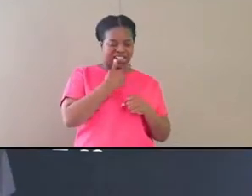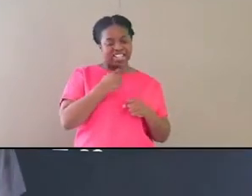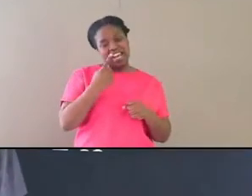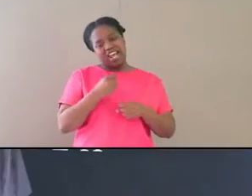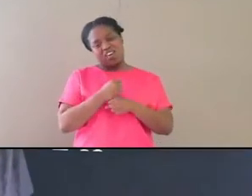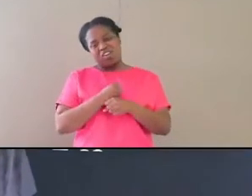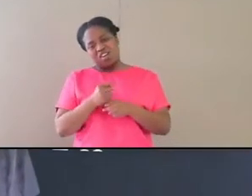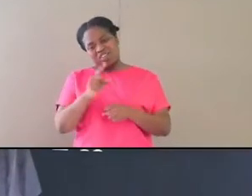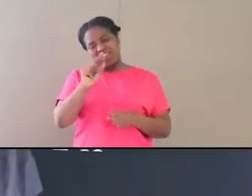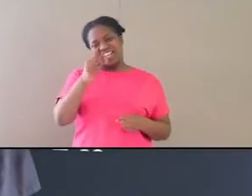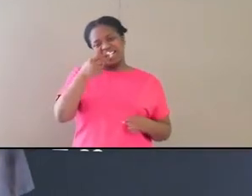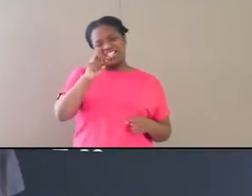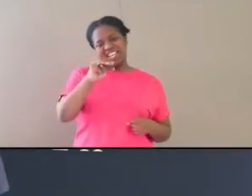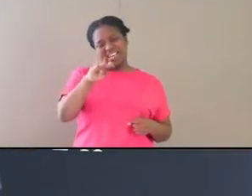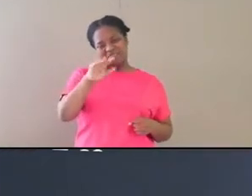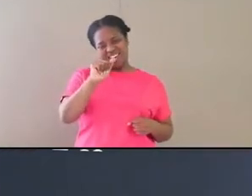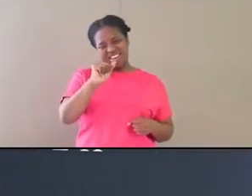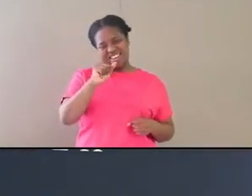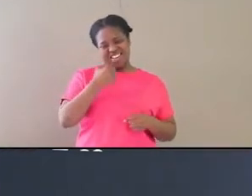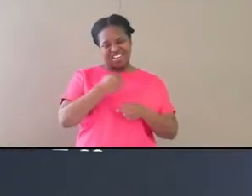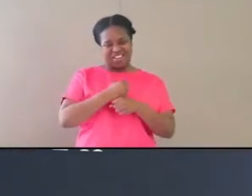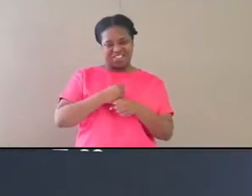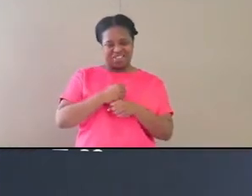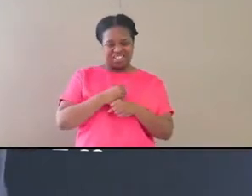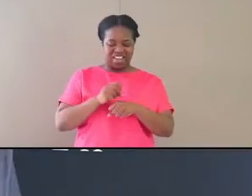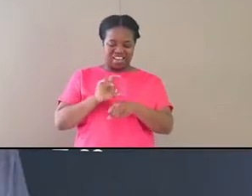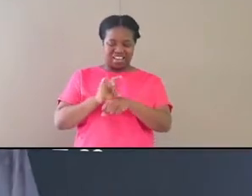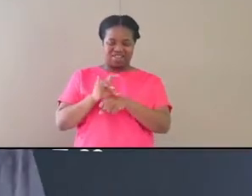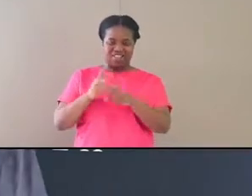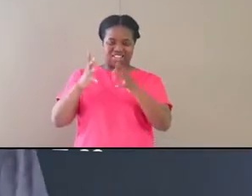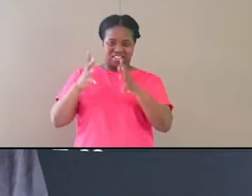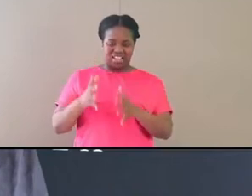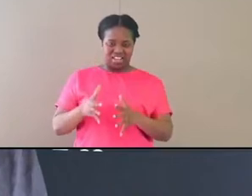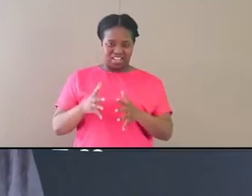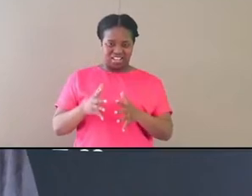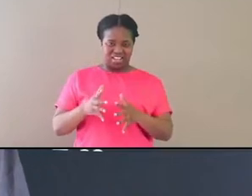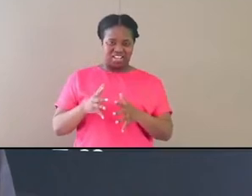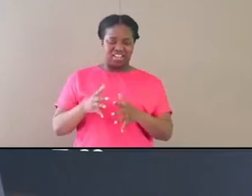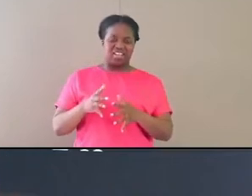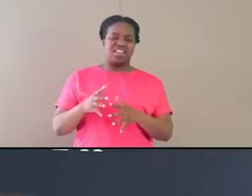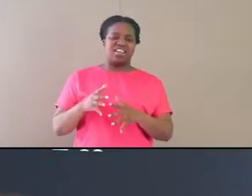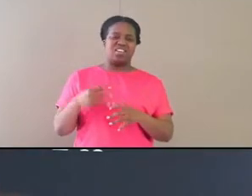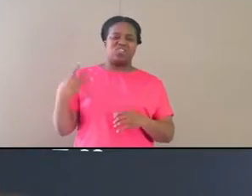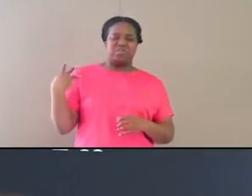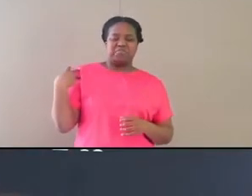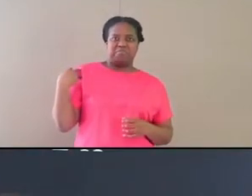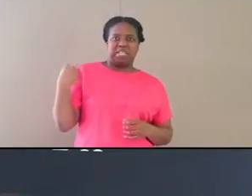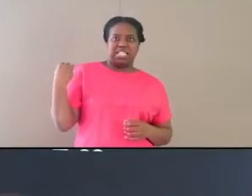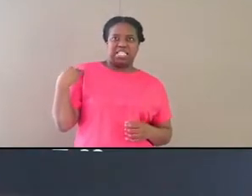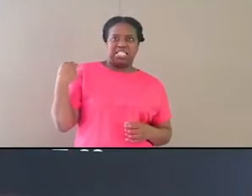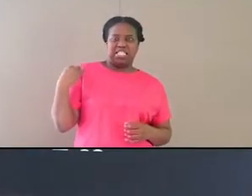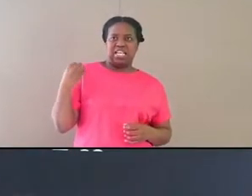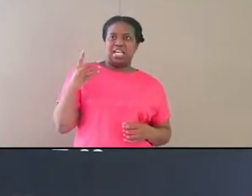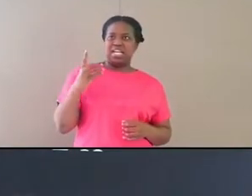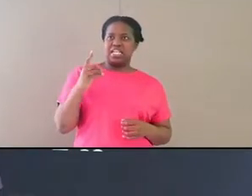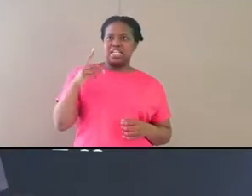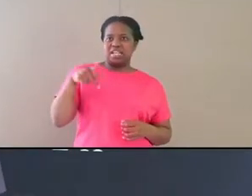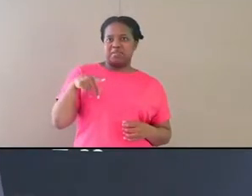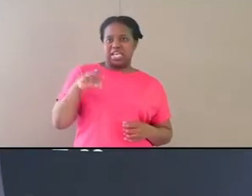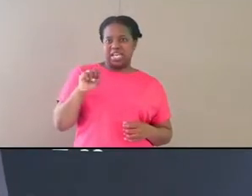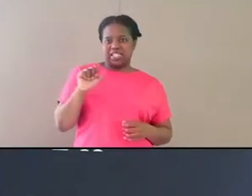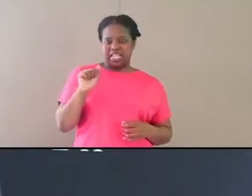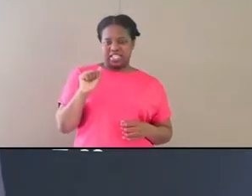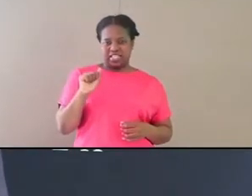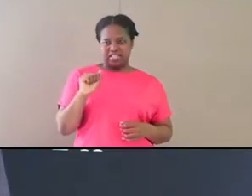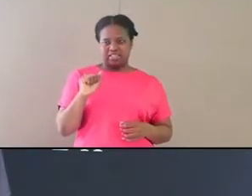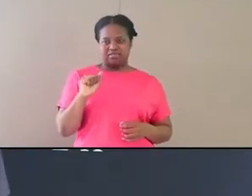coffee with Temba Masilela, who used to be the advisor to Minister Square Year when I think he was at DPSA. And I